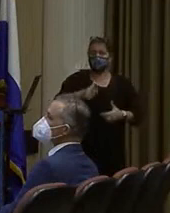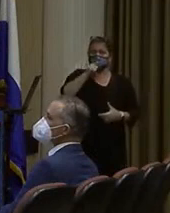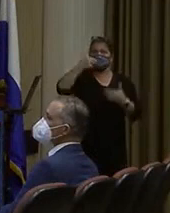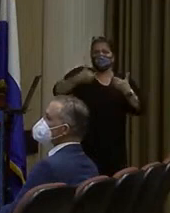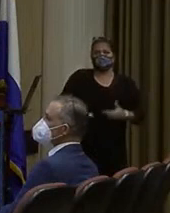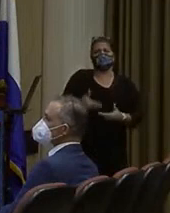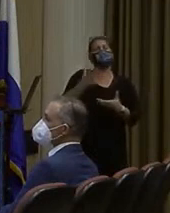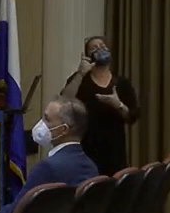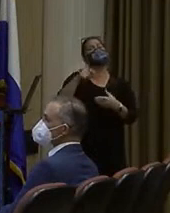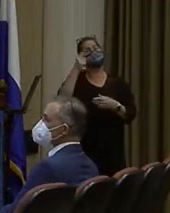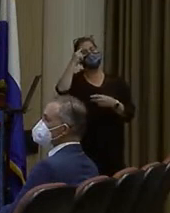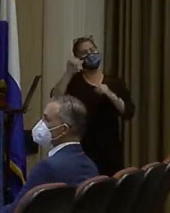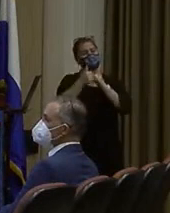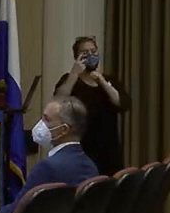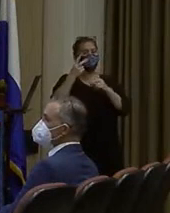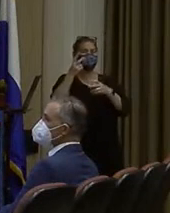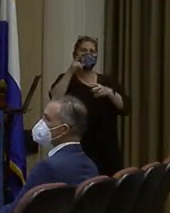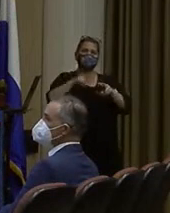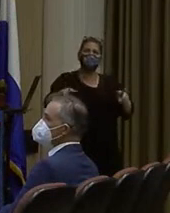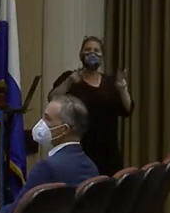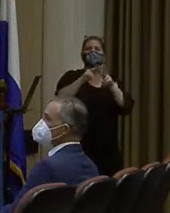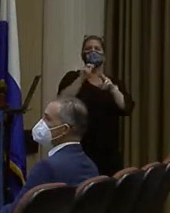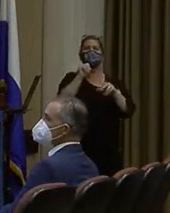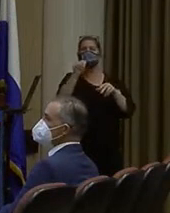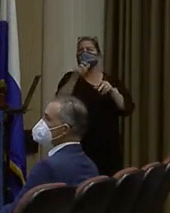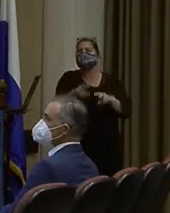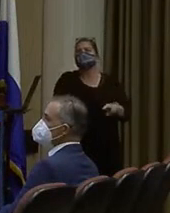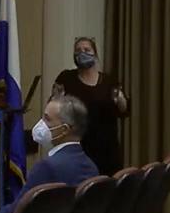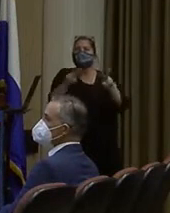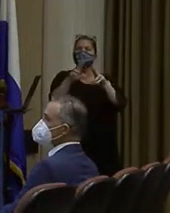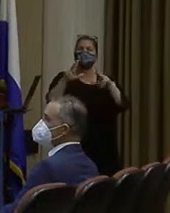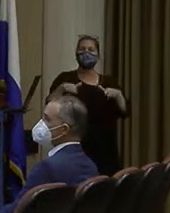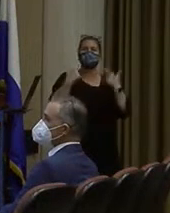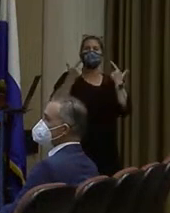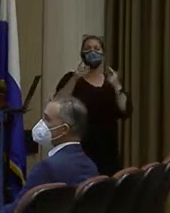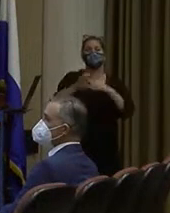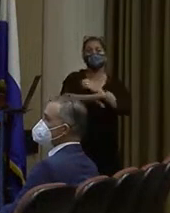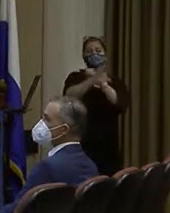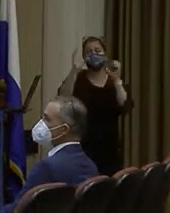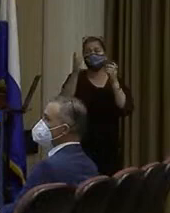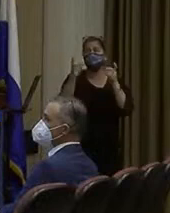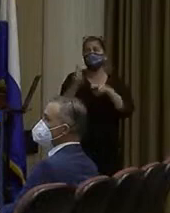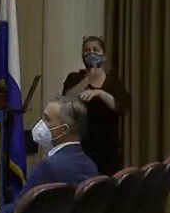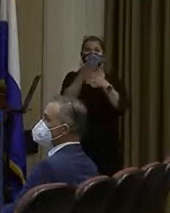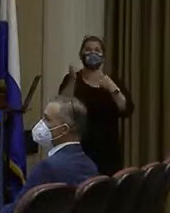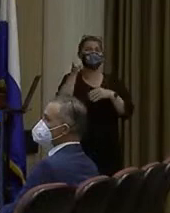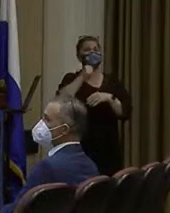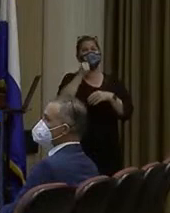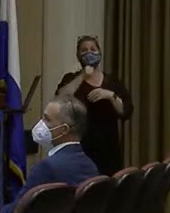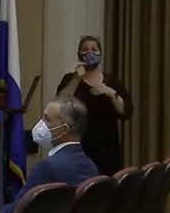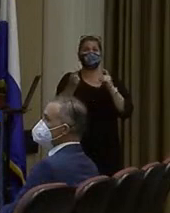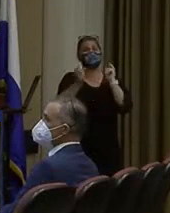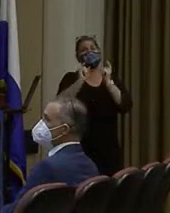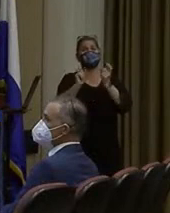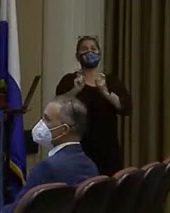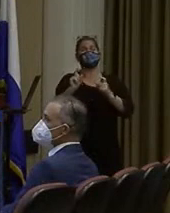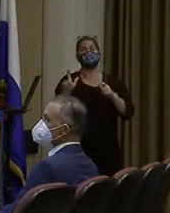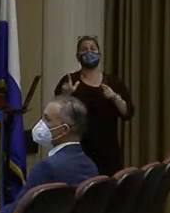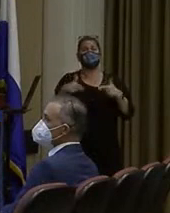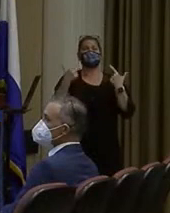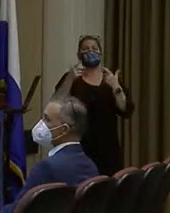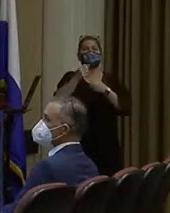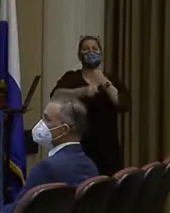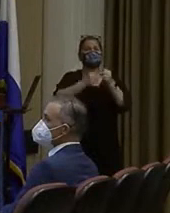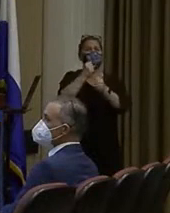systems value or devalue life in terms of crisis decision-making, using things like daily adjusted life of